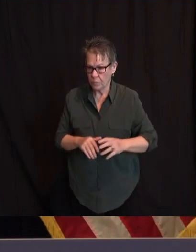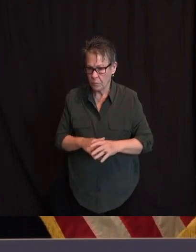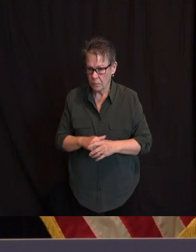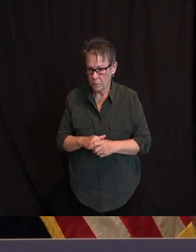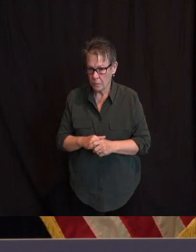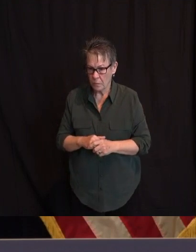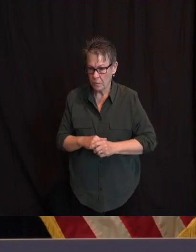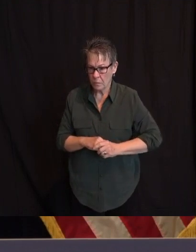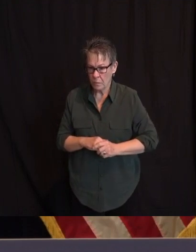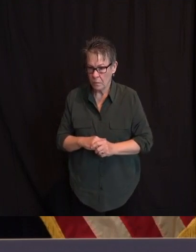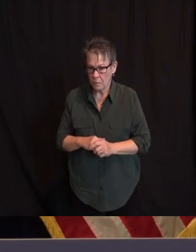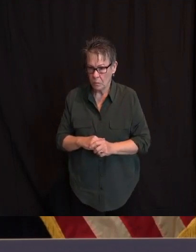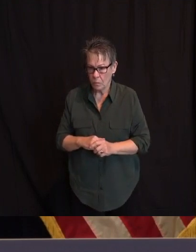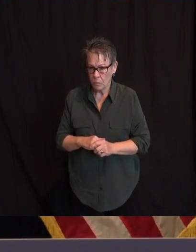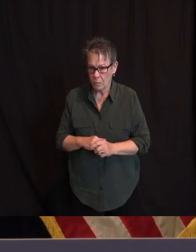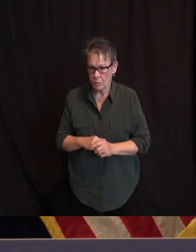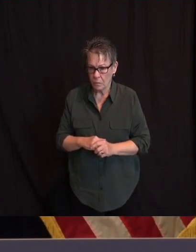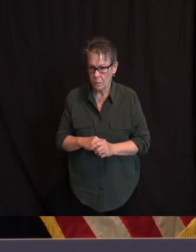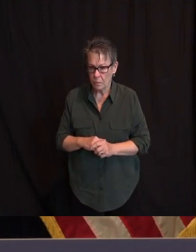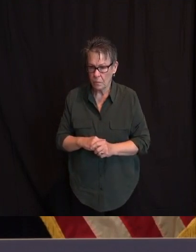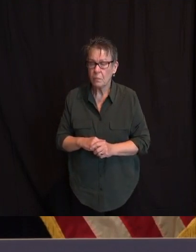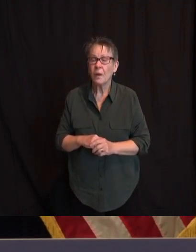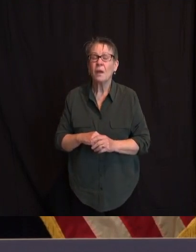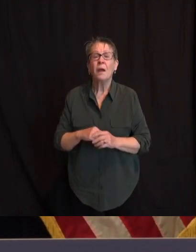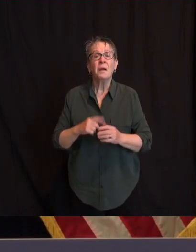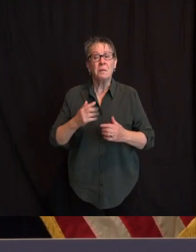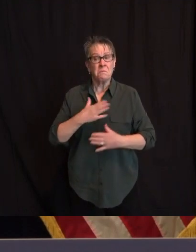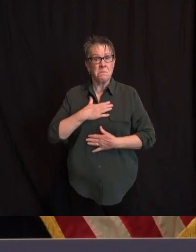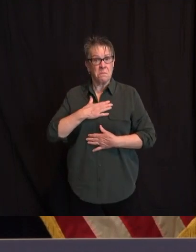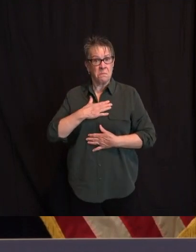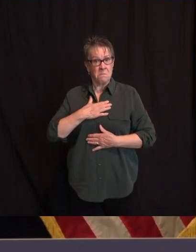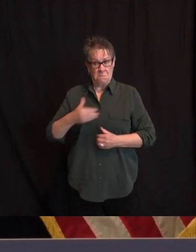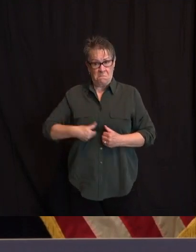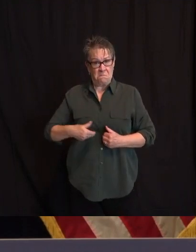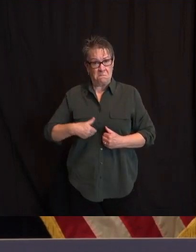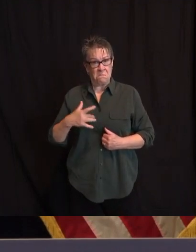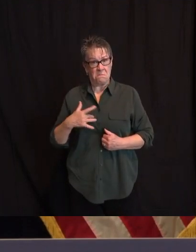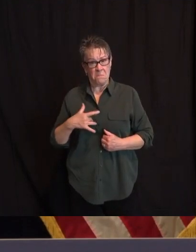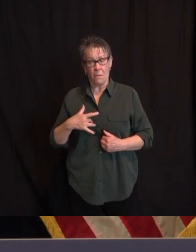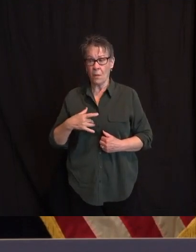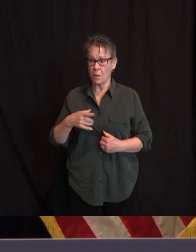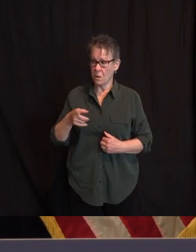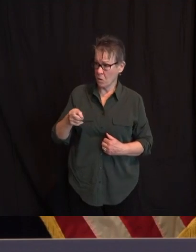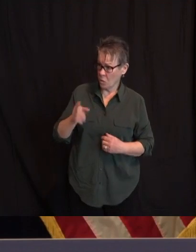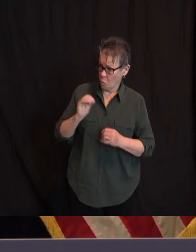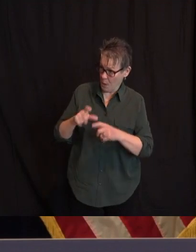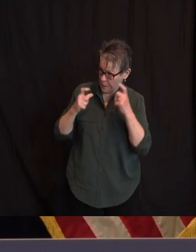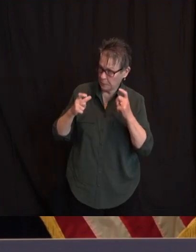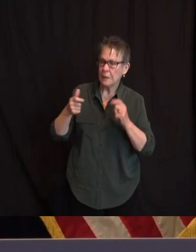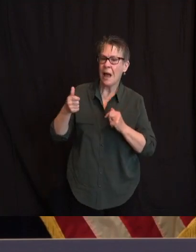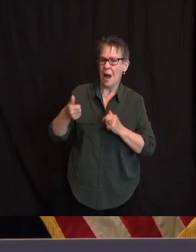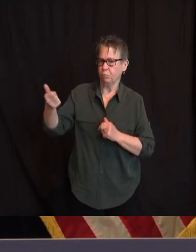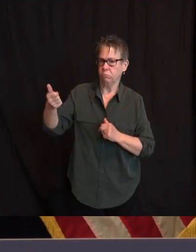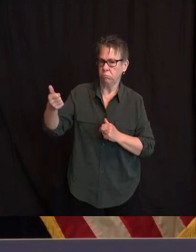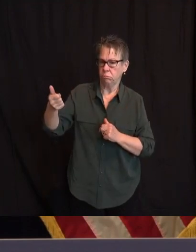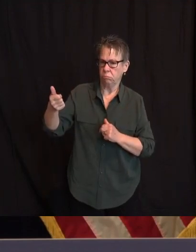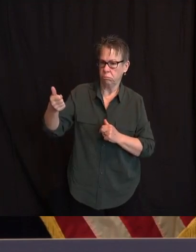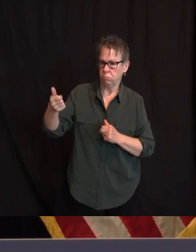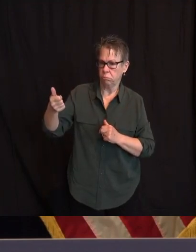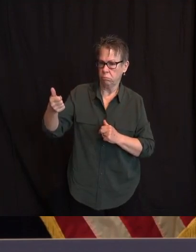come in. That's a personal view. I'm sure council will pull me back to perhaps a slightly more reasonable place,